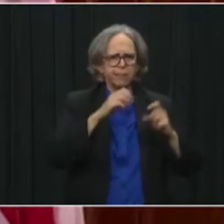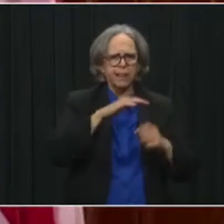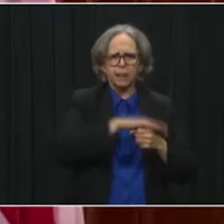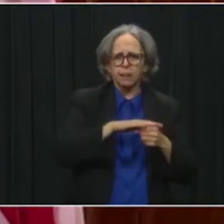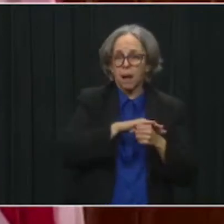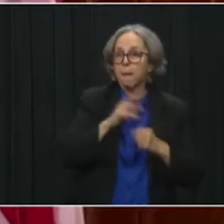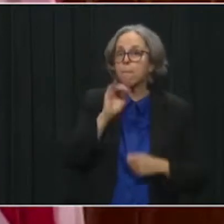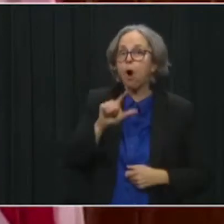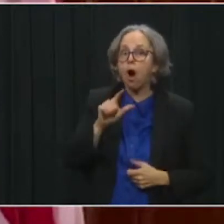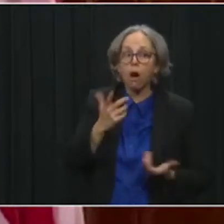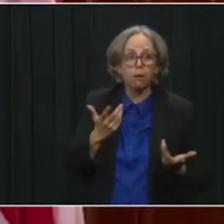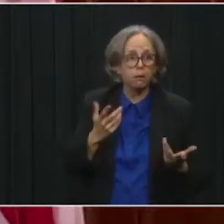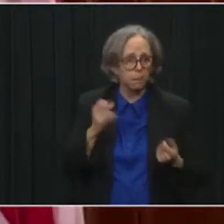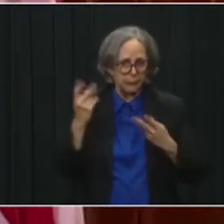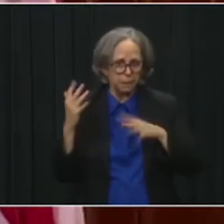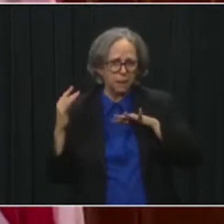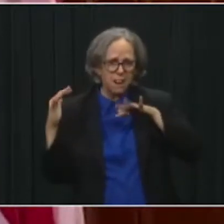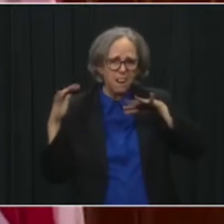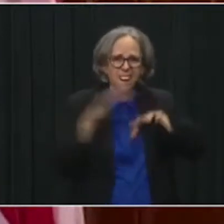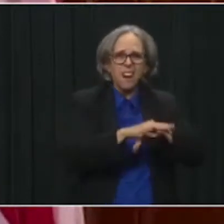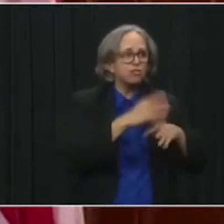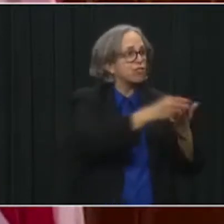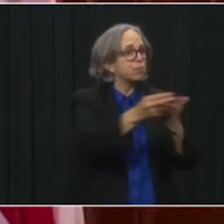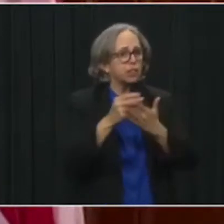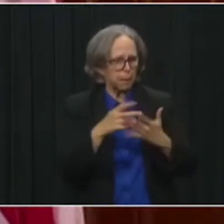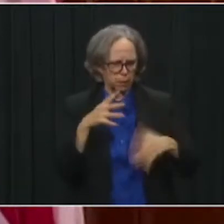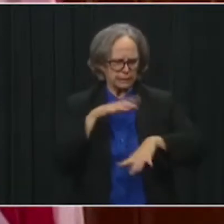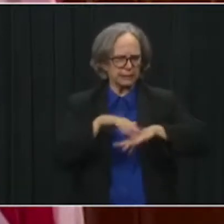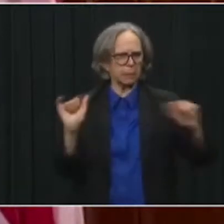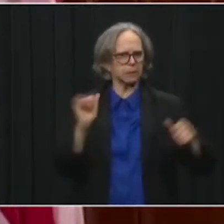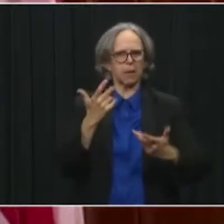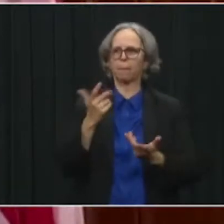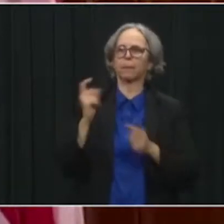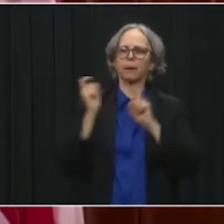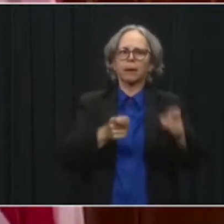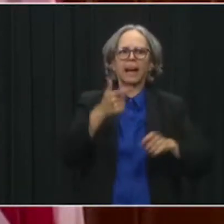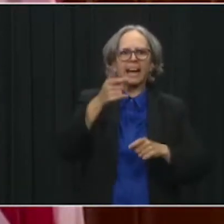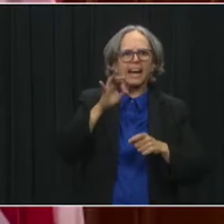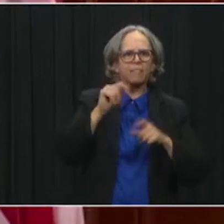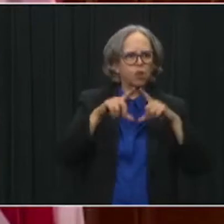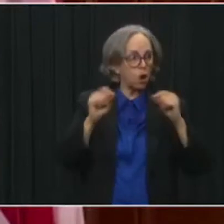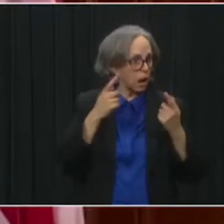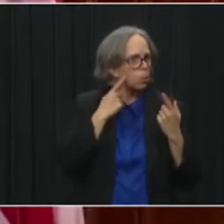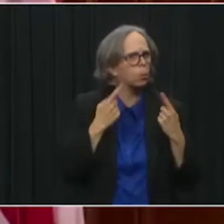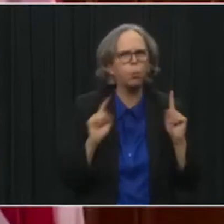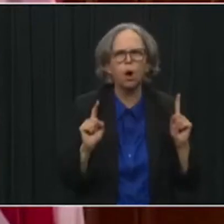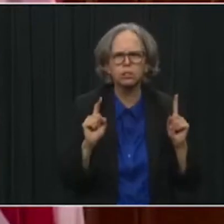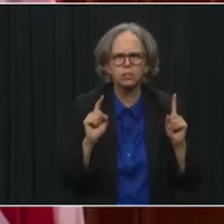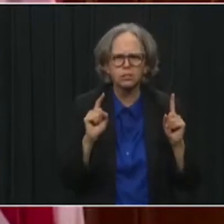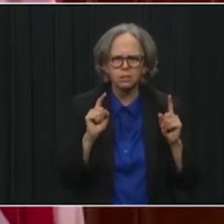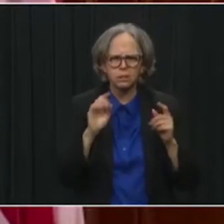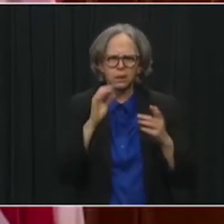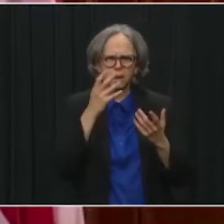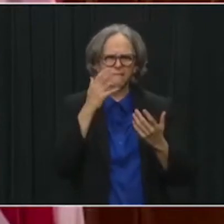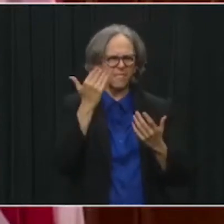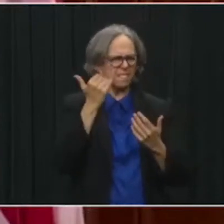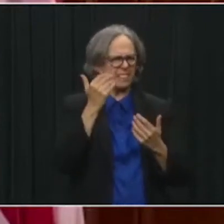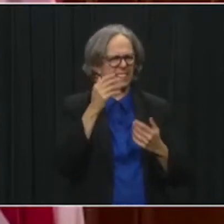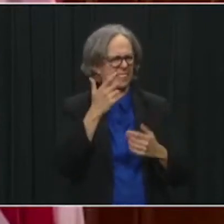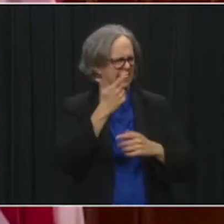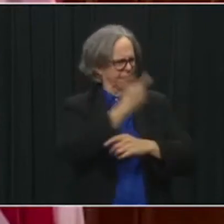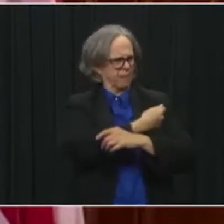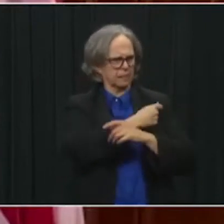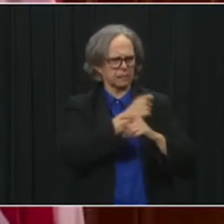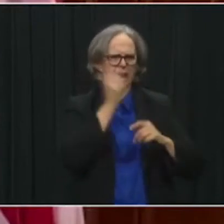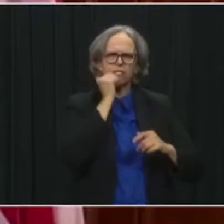after vaccination. And it worked. The site had been administering about 15 vaccines a day. The day after the